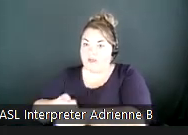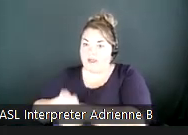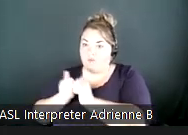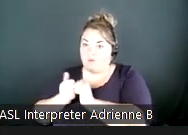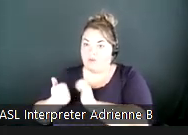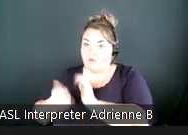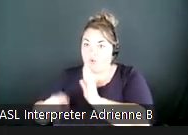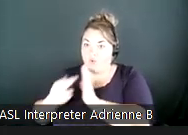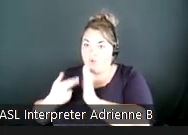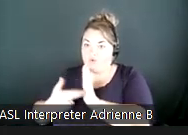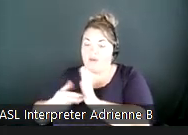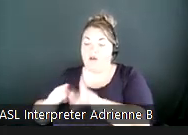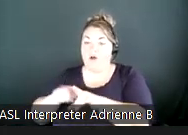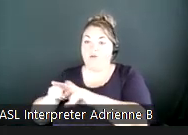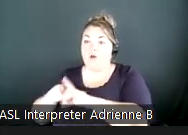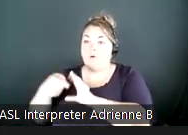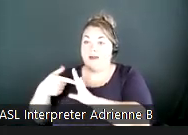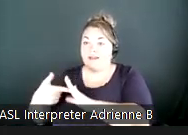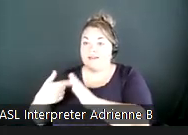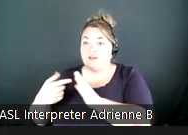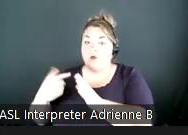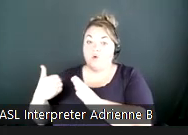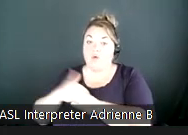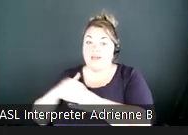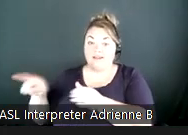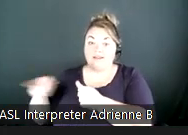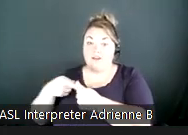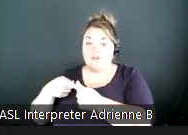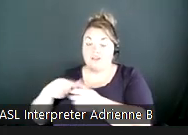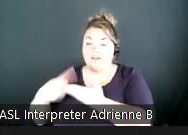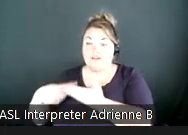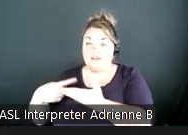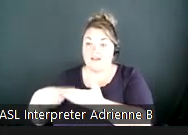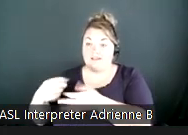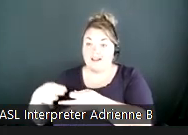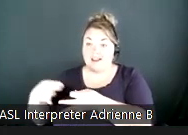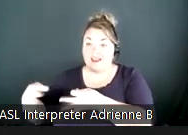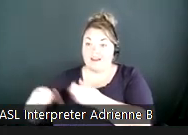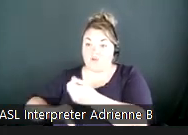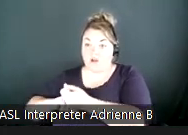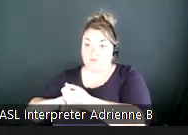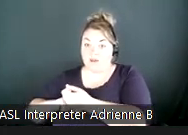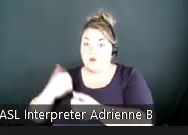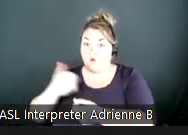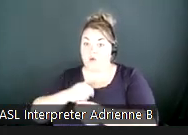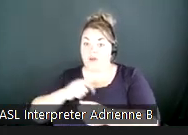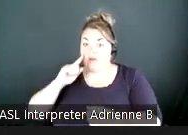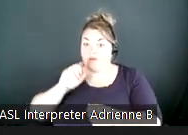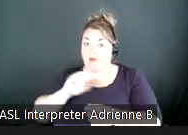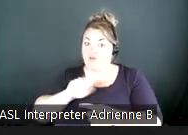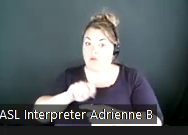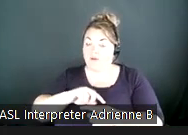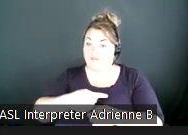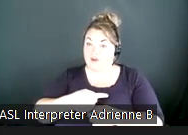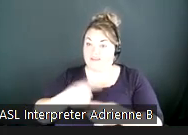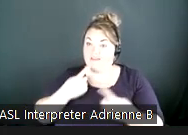to highlight that initially when we discussed this delayed enforcement, it was for an October 1st effective date. So that